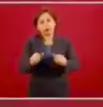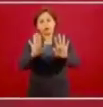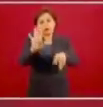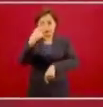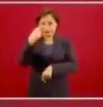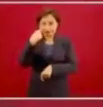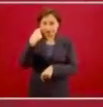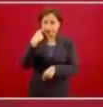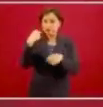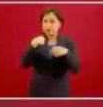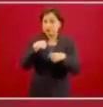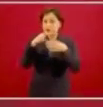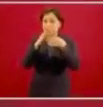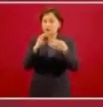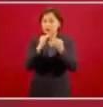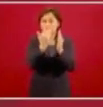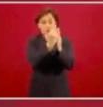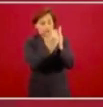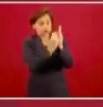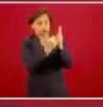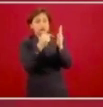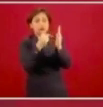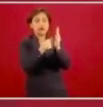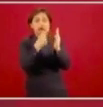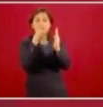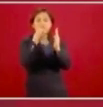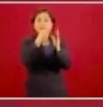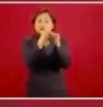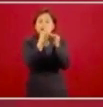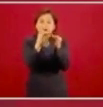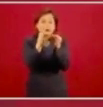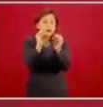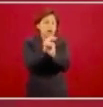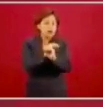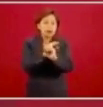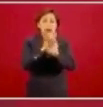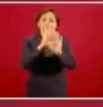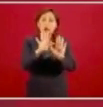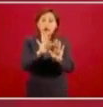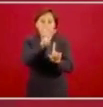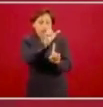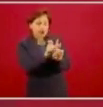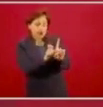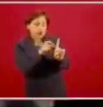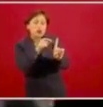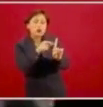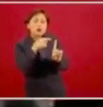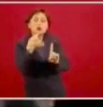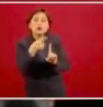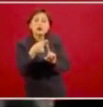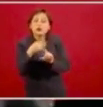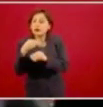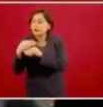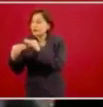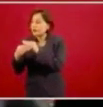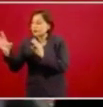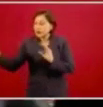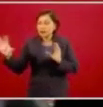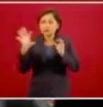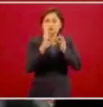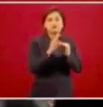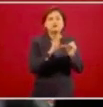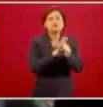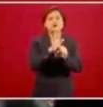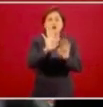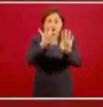So these guidelines are very precise when establishing who should wear what